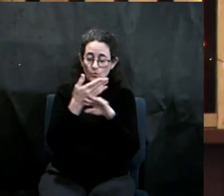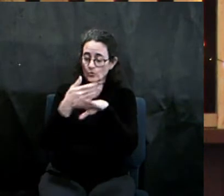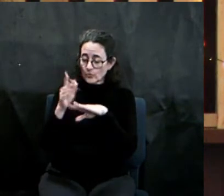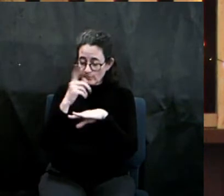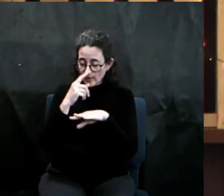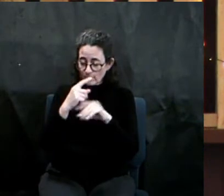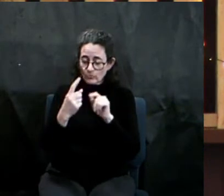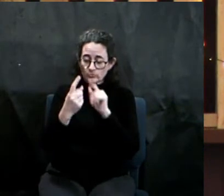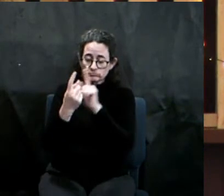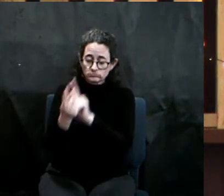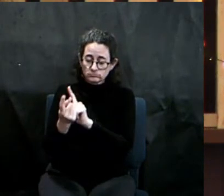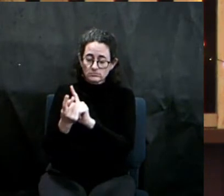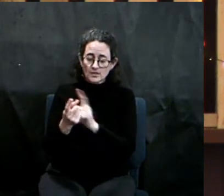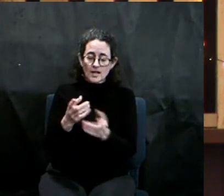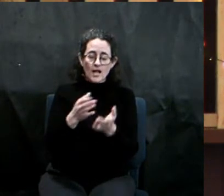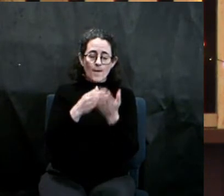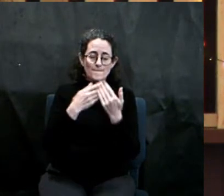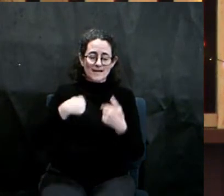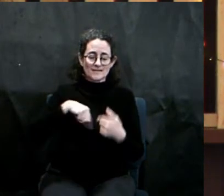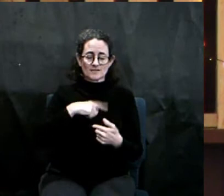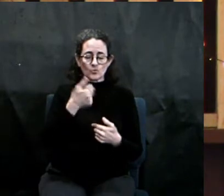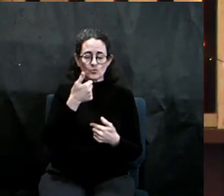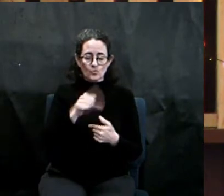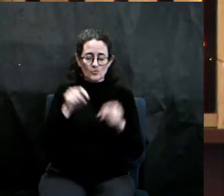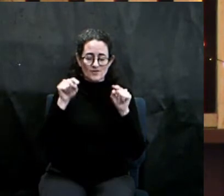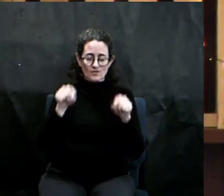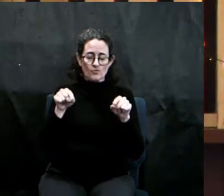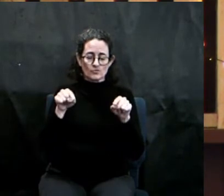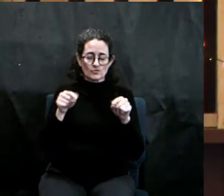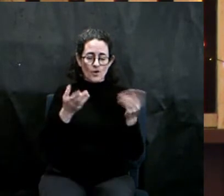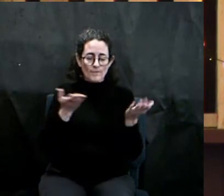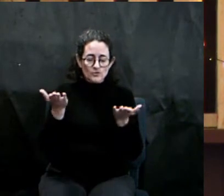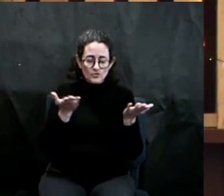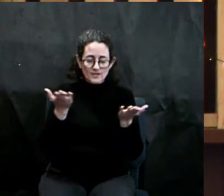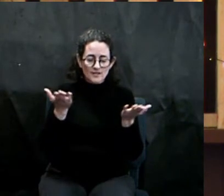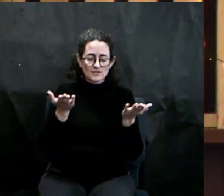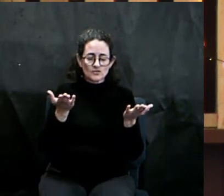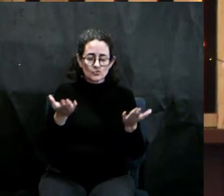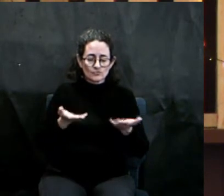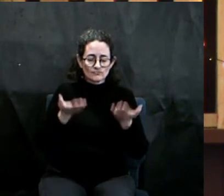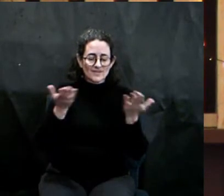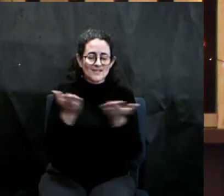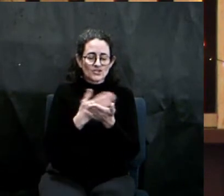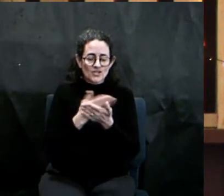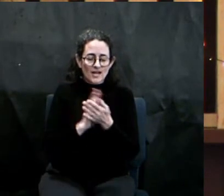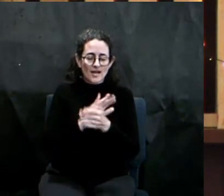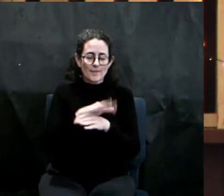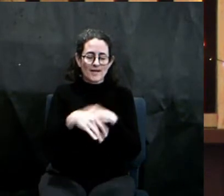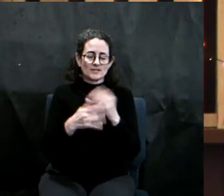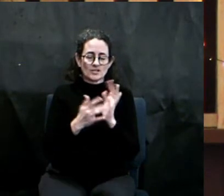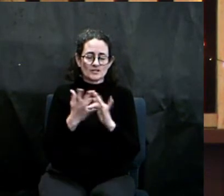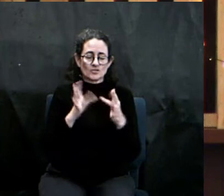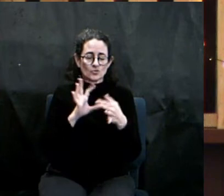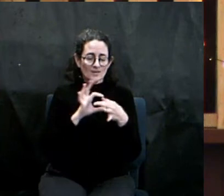Father God, help us to seize the opportunities that a break from the term will bring for many, to connect with people, not